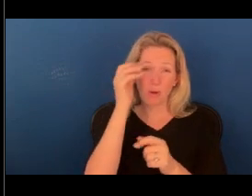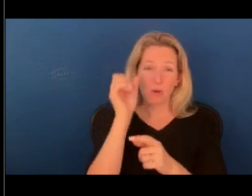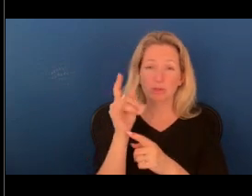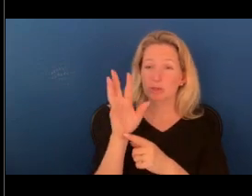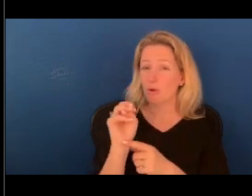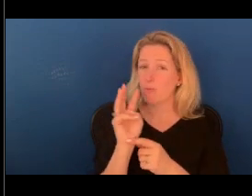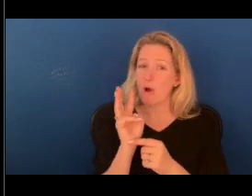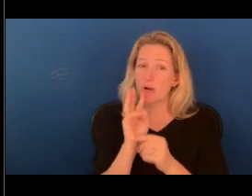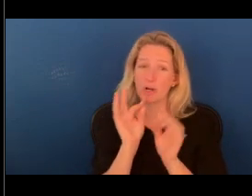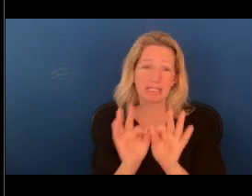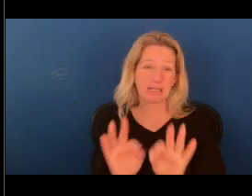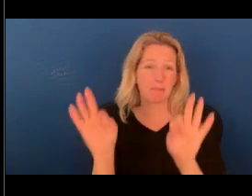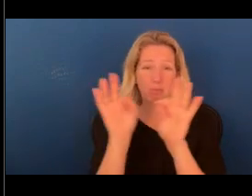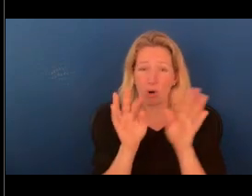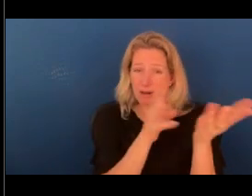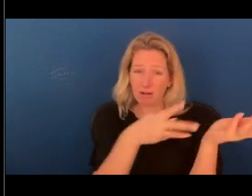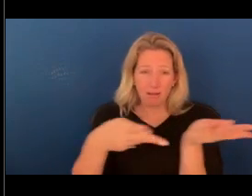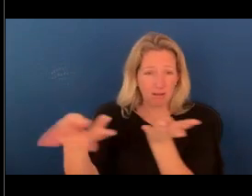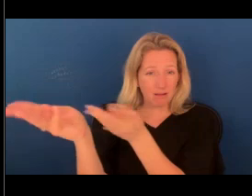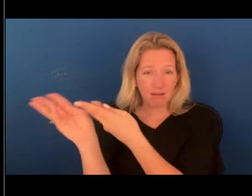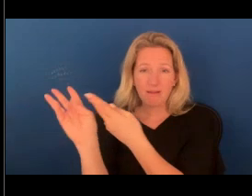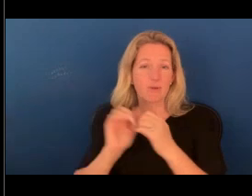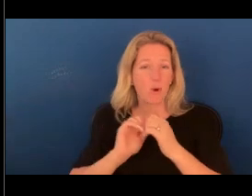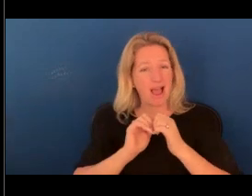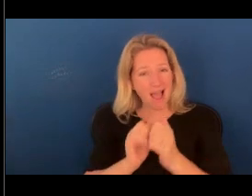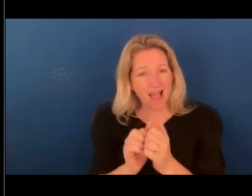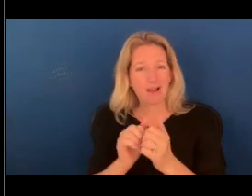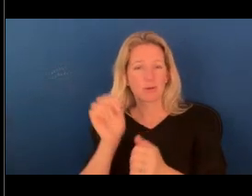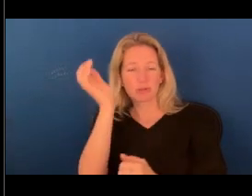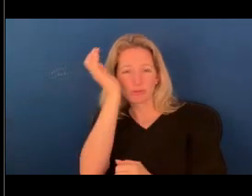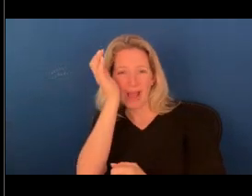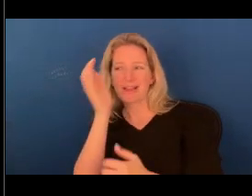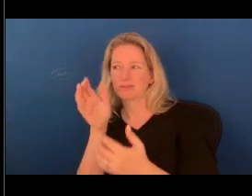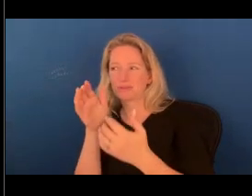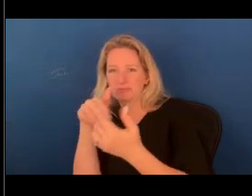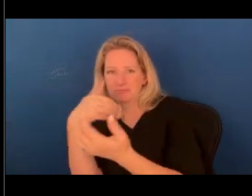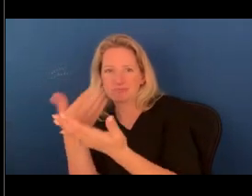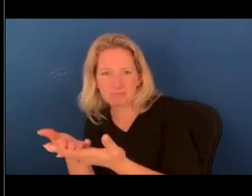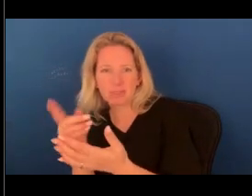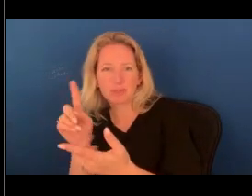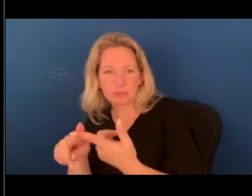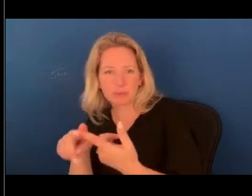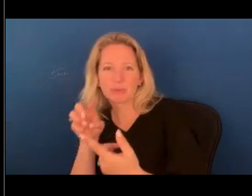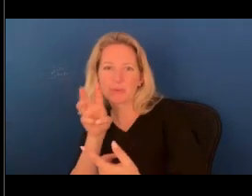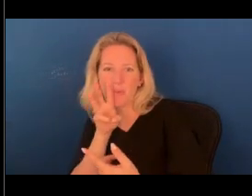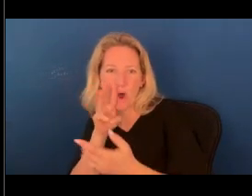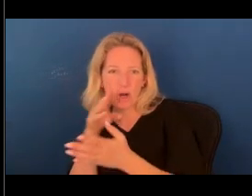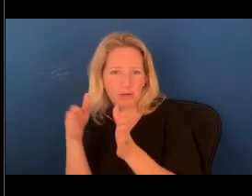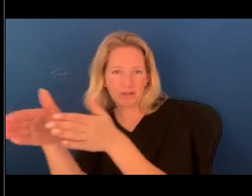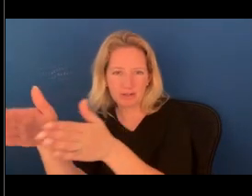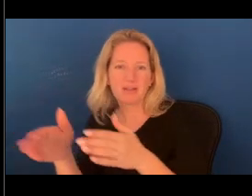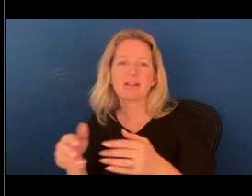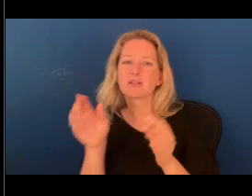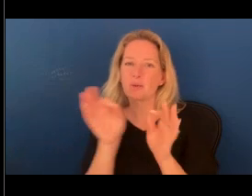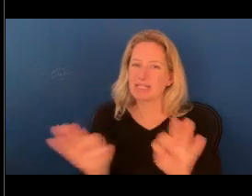very important nexus for how trash gets into waterways, so we thought it was critical to address that nexus. Next slide, please.